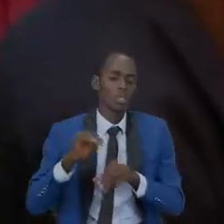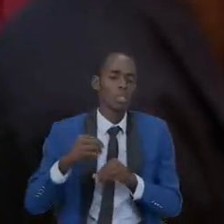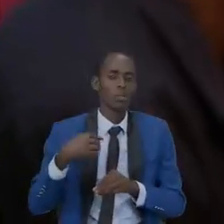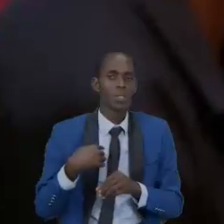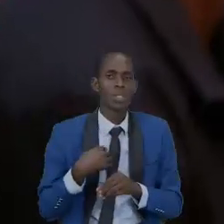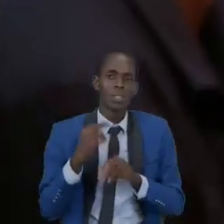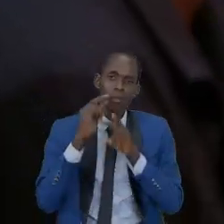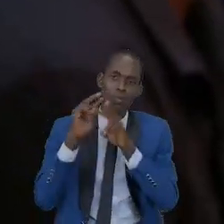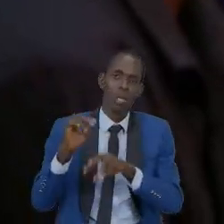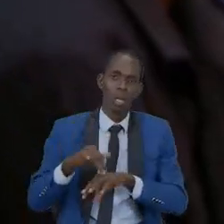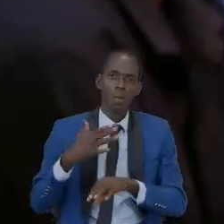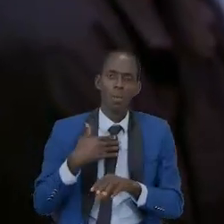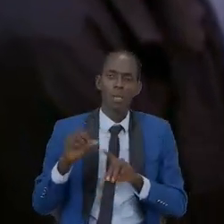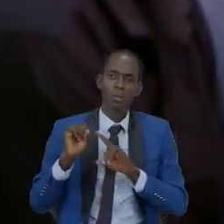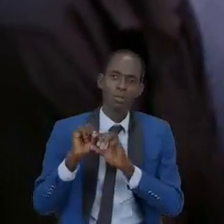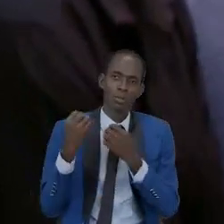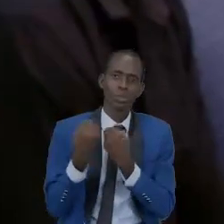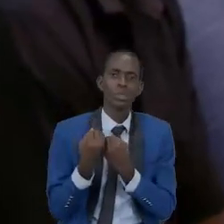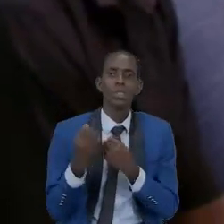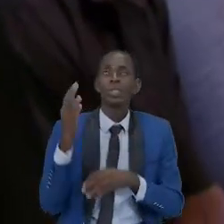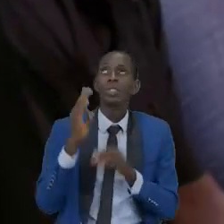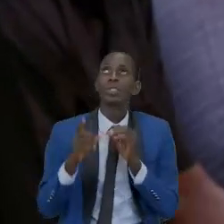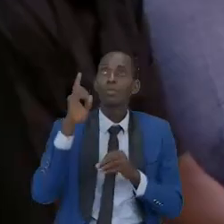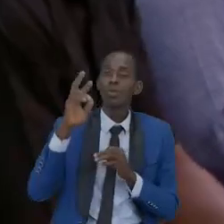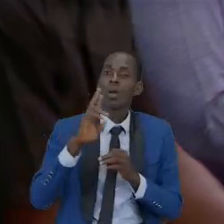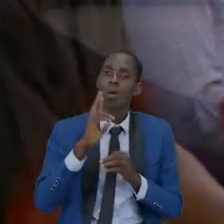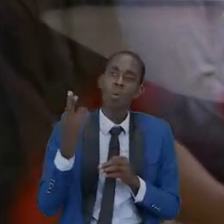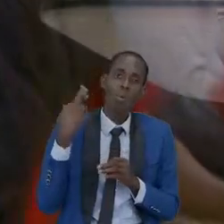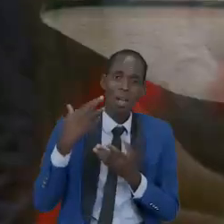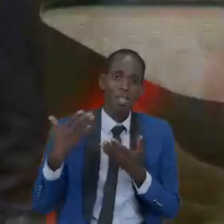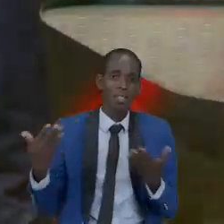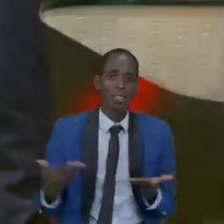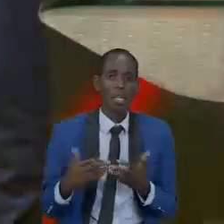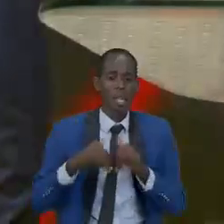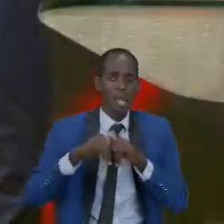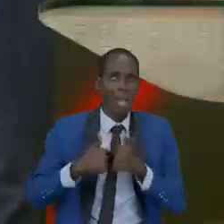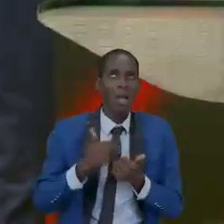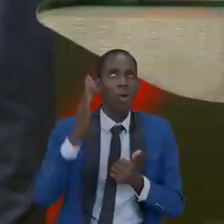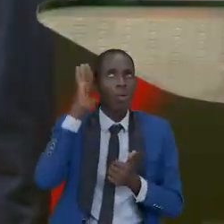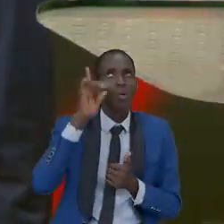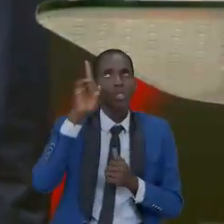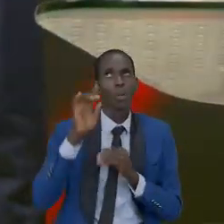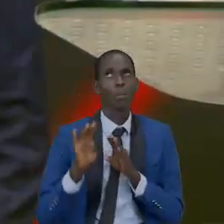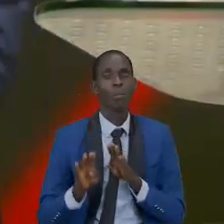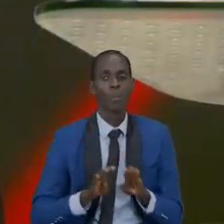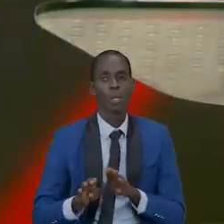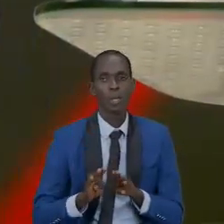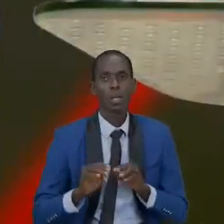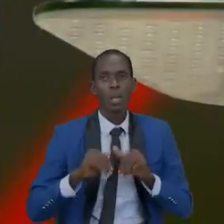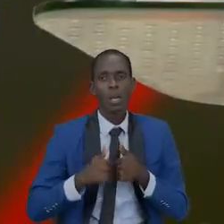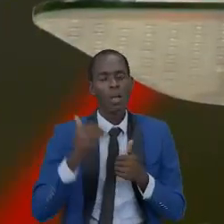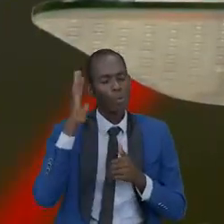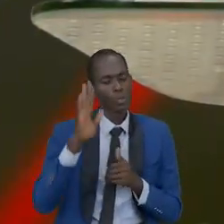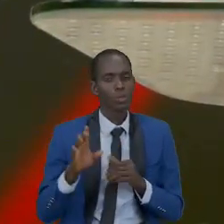at my situation here, Christ. If you were here, how will you act? How will you talk?